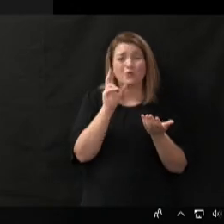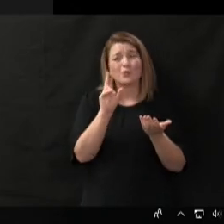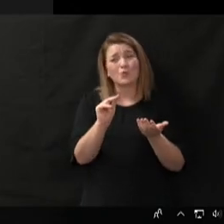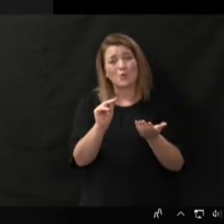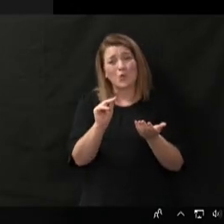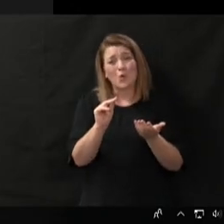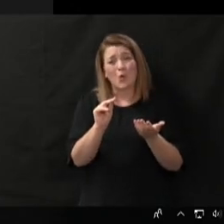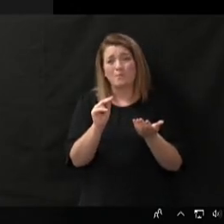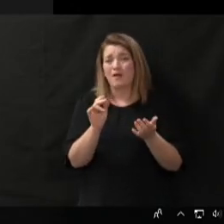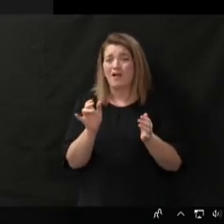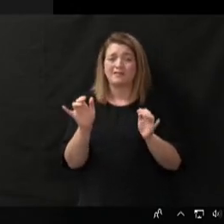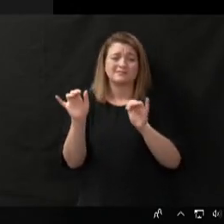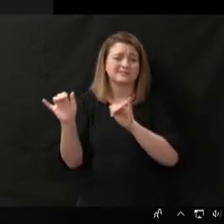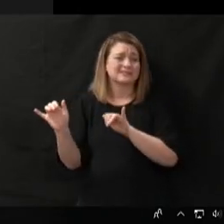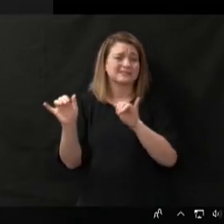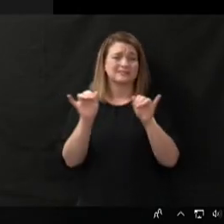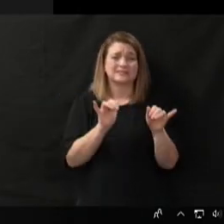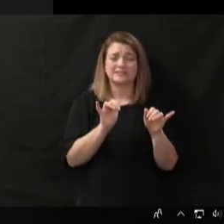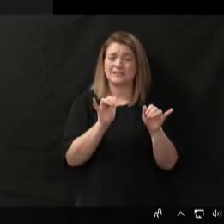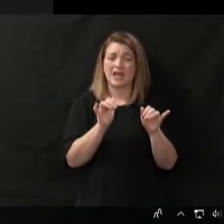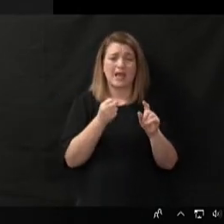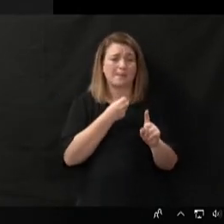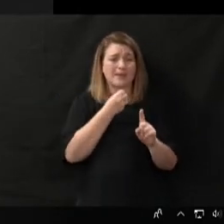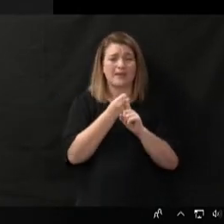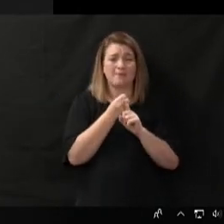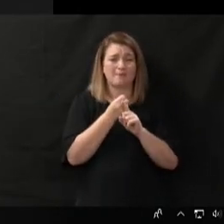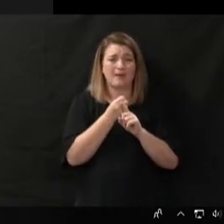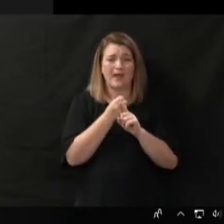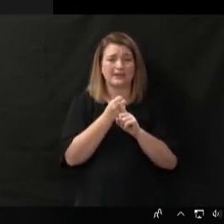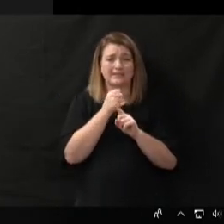effect this way and not have to put down the pencil or pen.